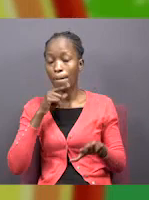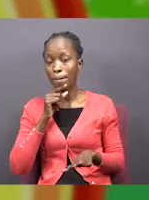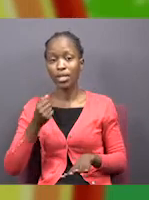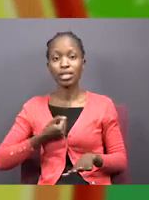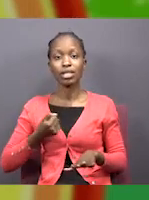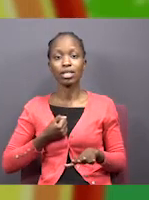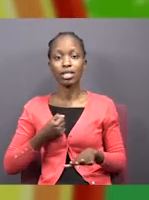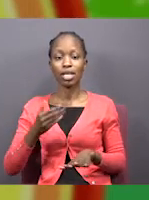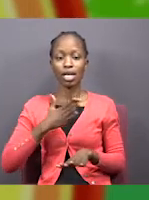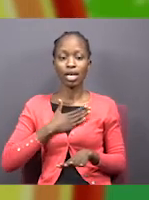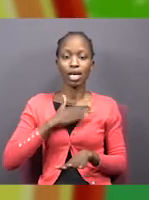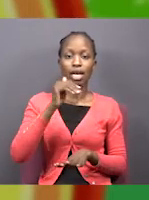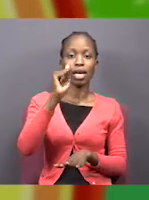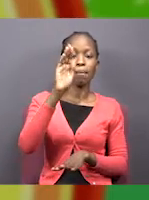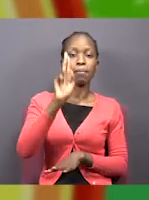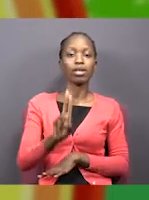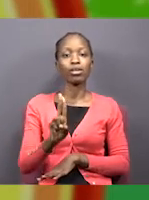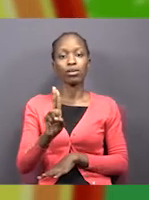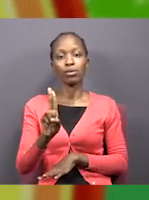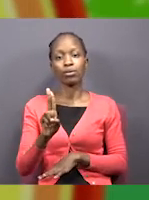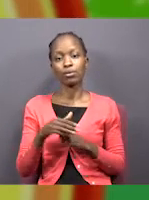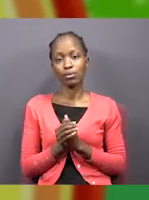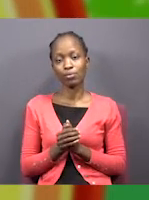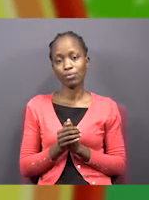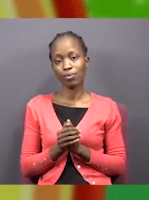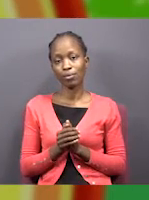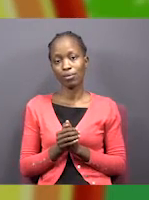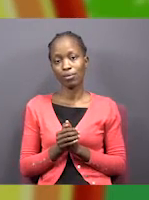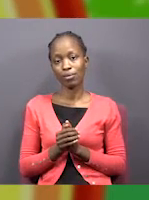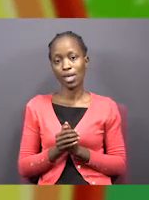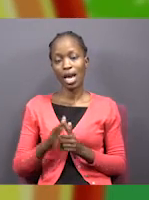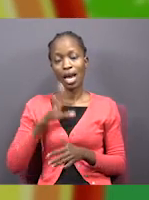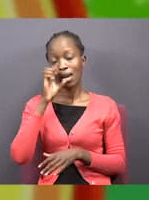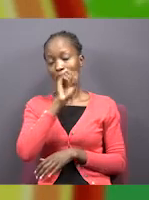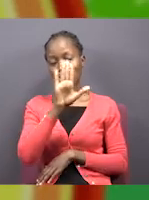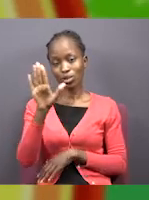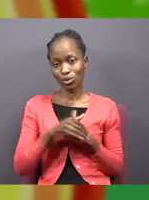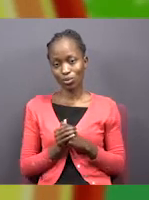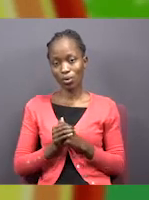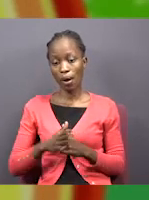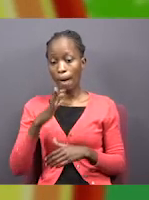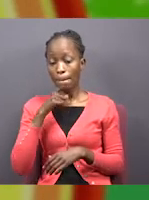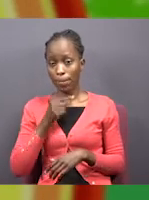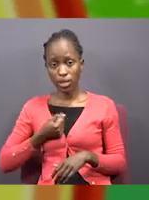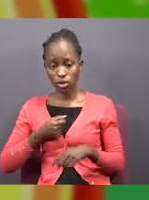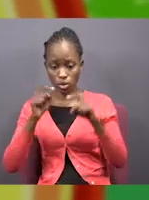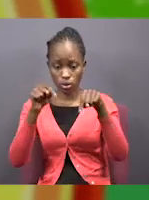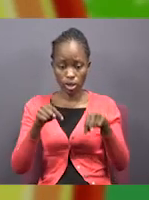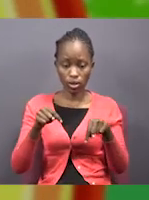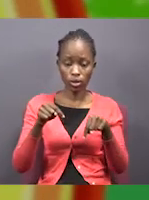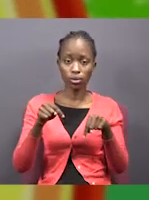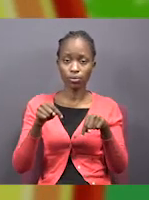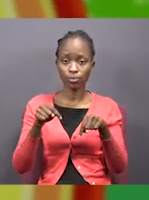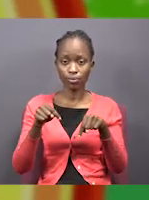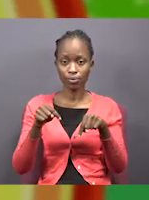girls, today we're going to laugh at Uncle Martin trying to get to the top of a building. Do you think that is easy for